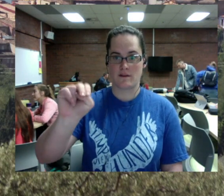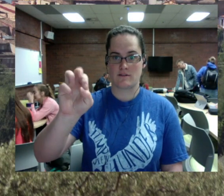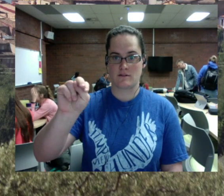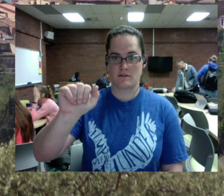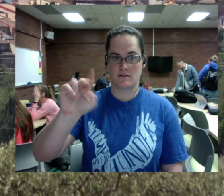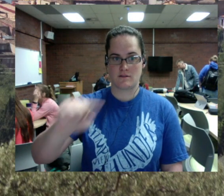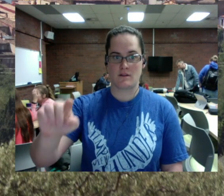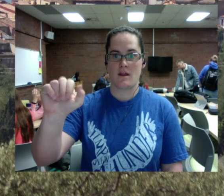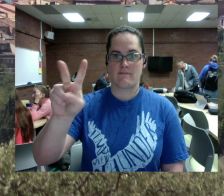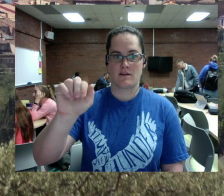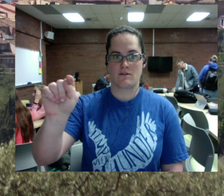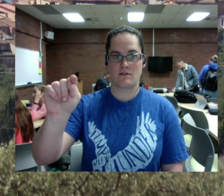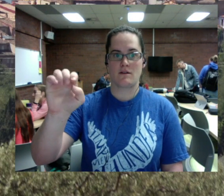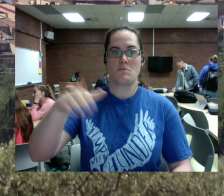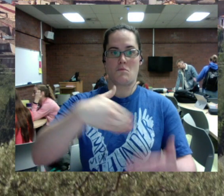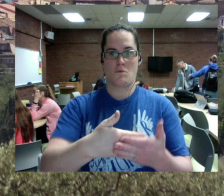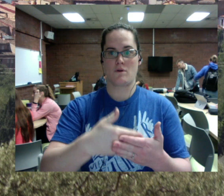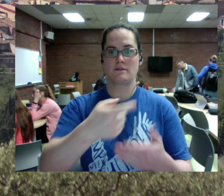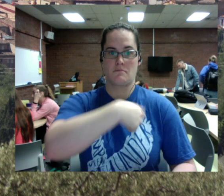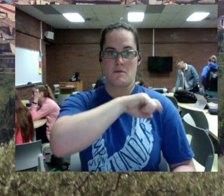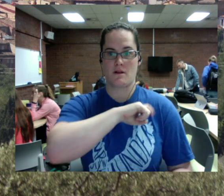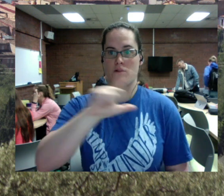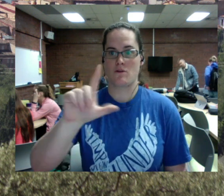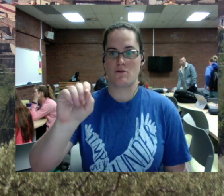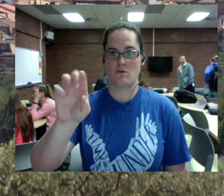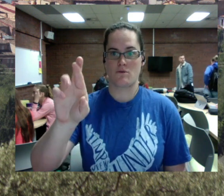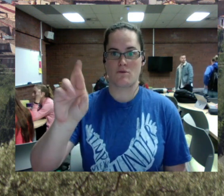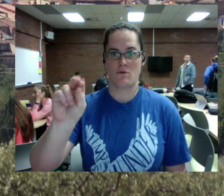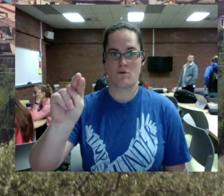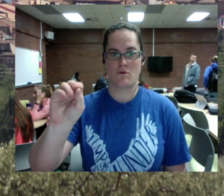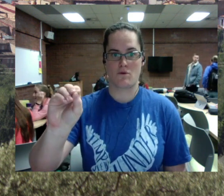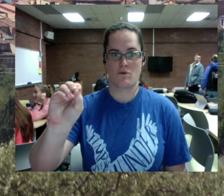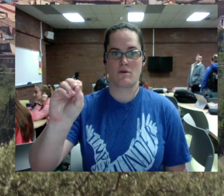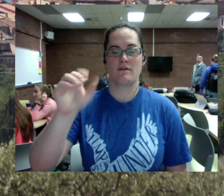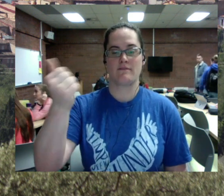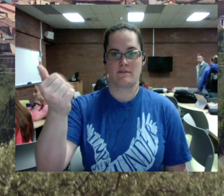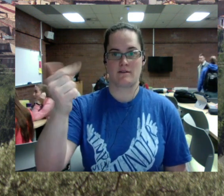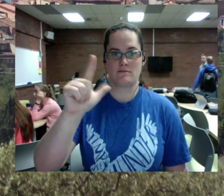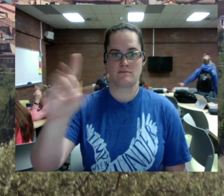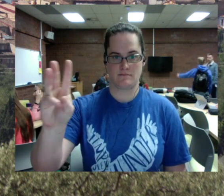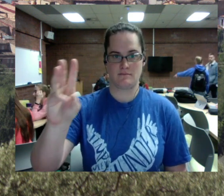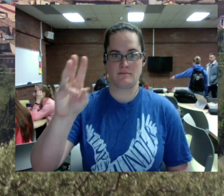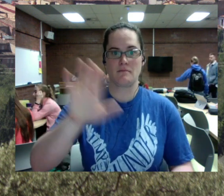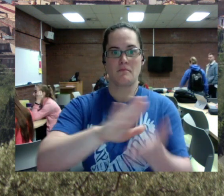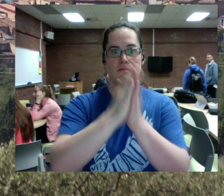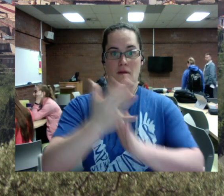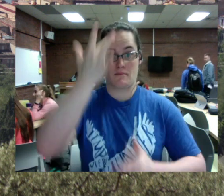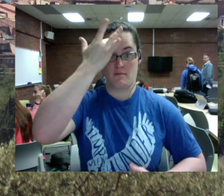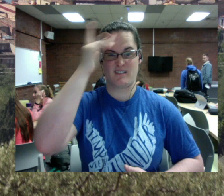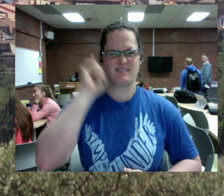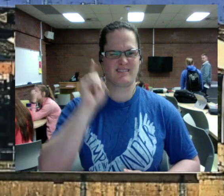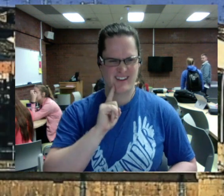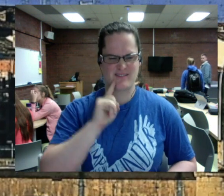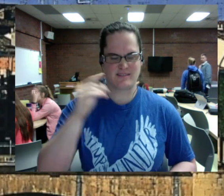Juan Fernández Navarrete was born in Logroño, Spain in 1526. He became ill and went deaf